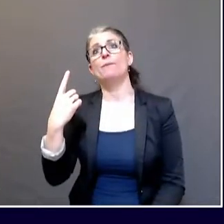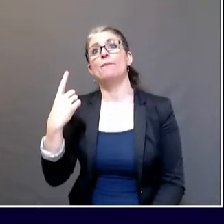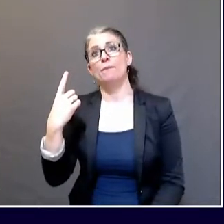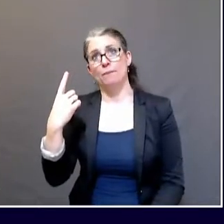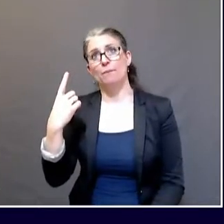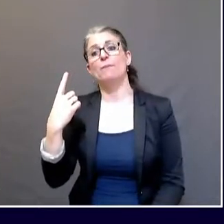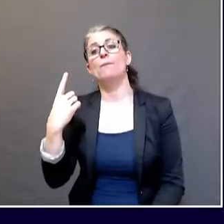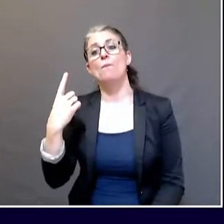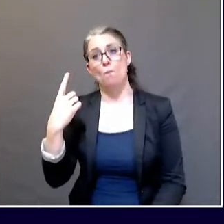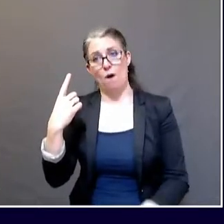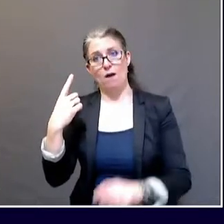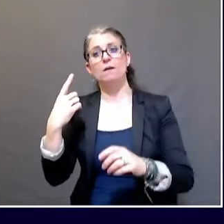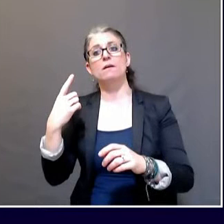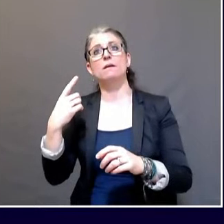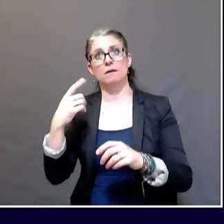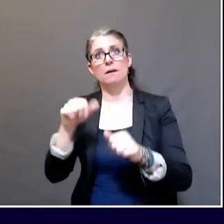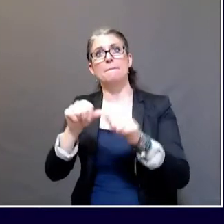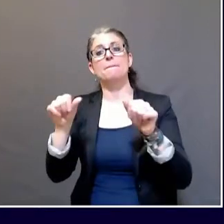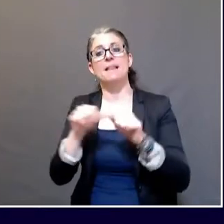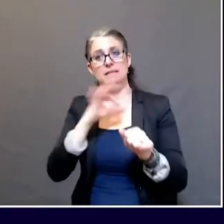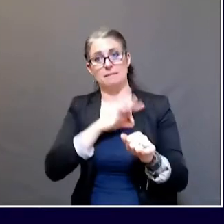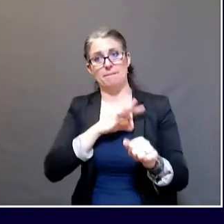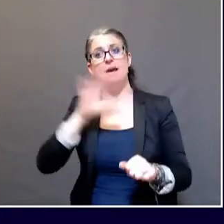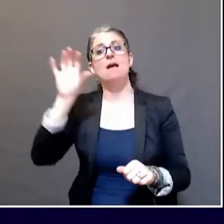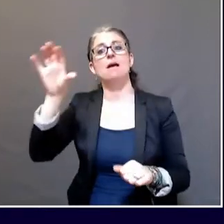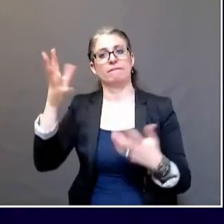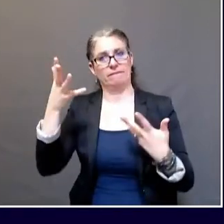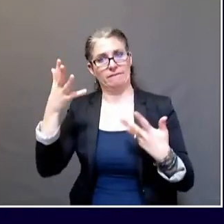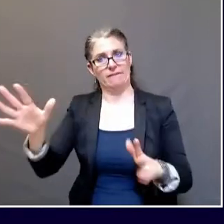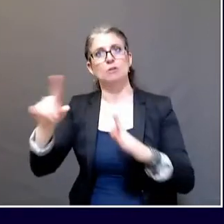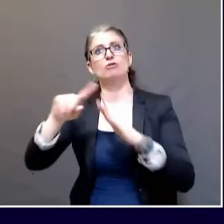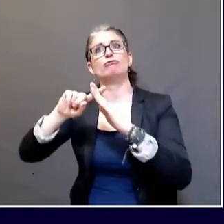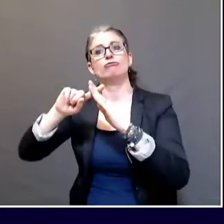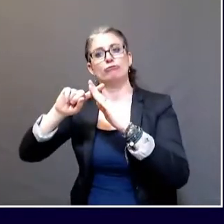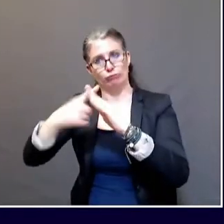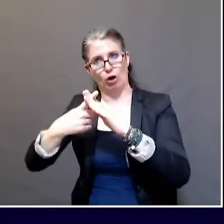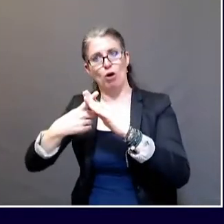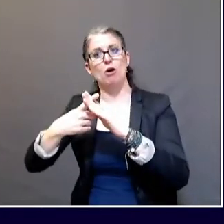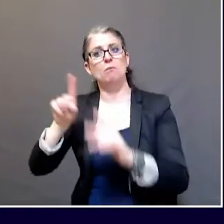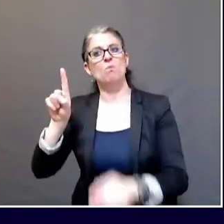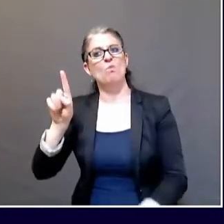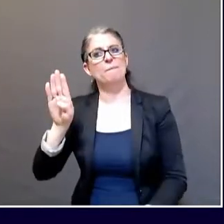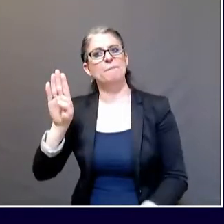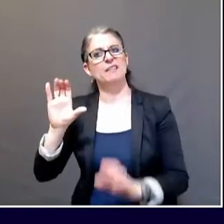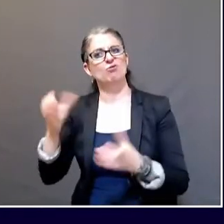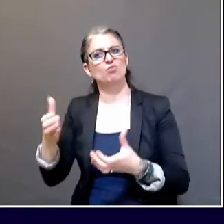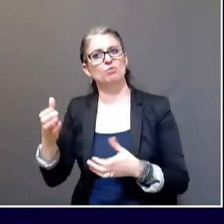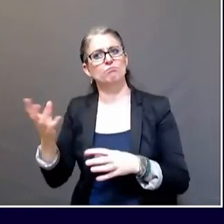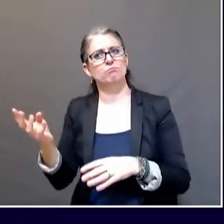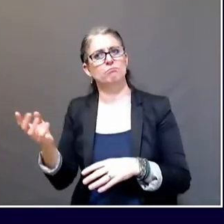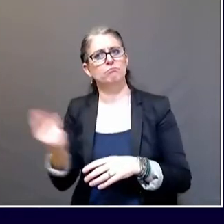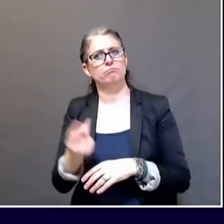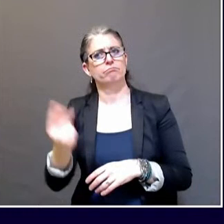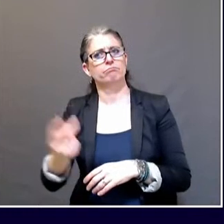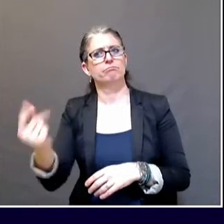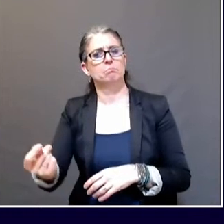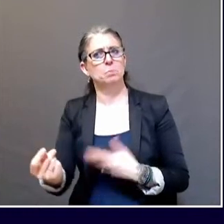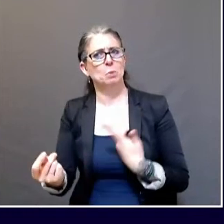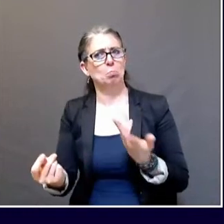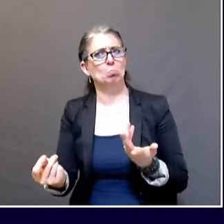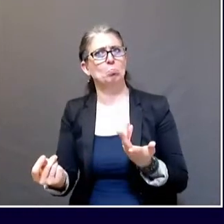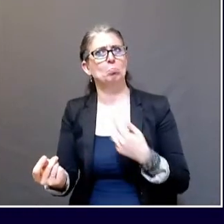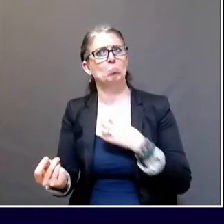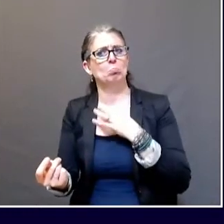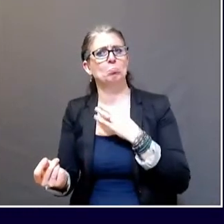to why, other than supply, and is the state able to step in and help get any of these clinics up and rolling? Sure. So